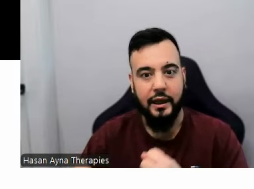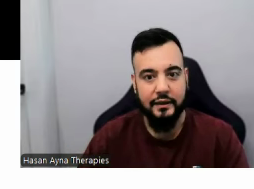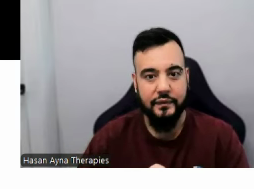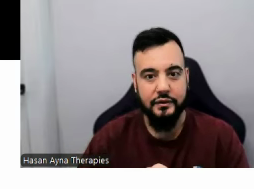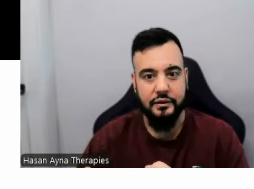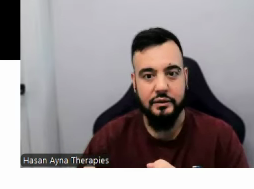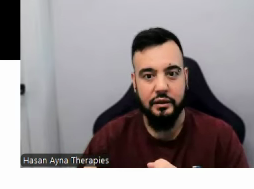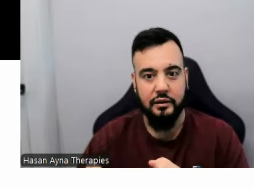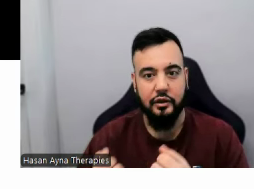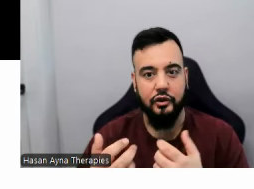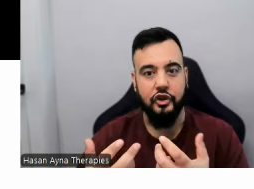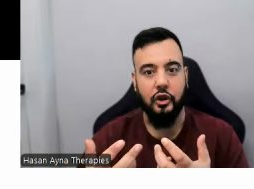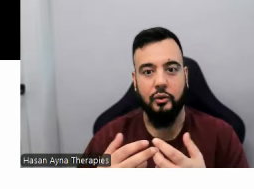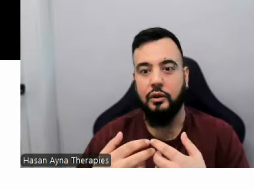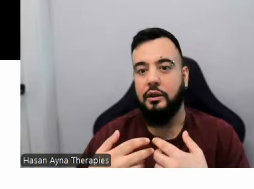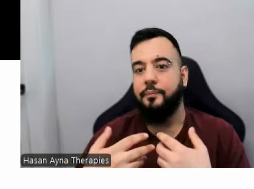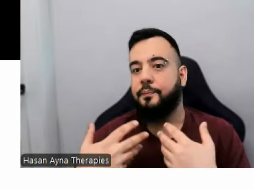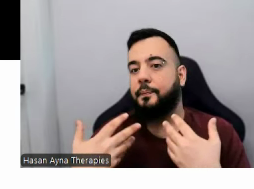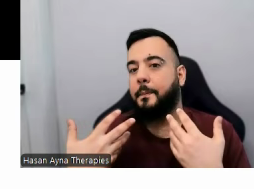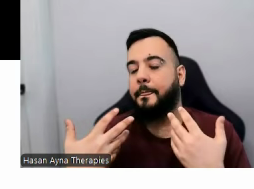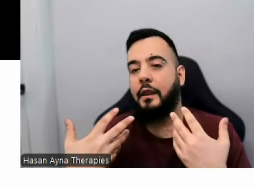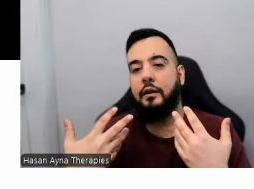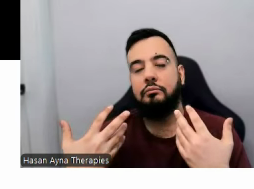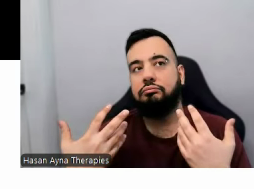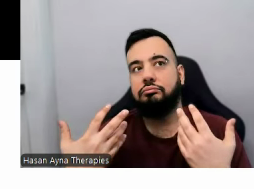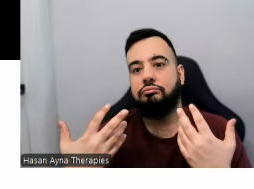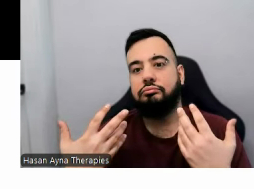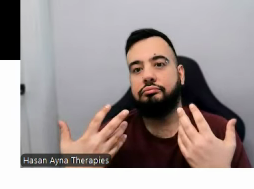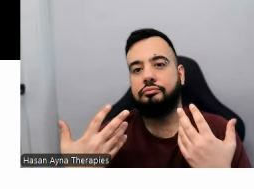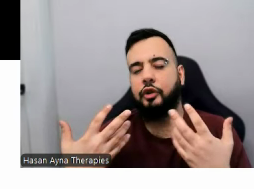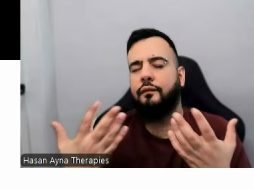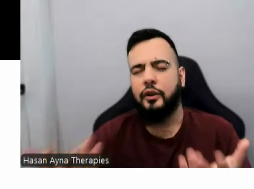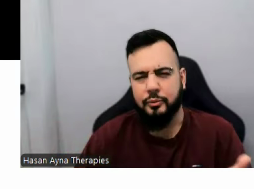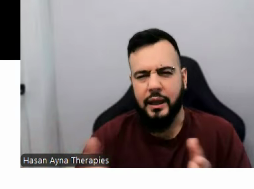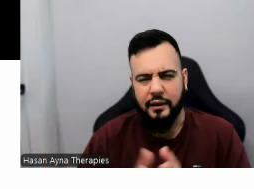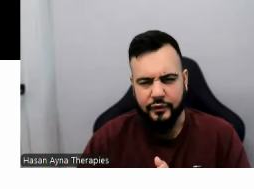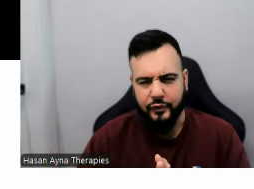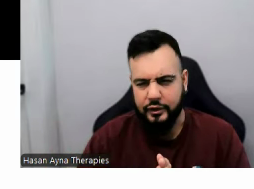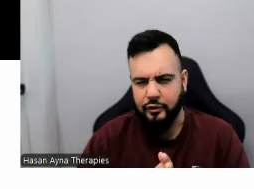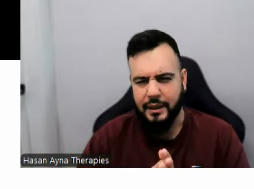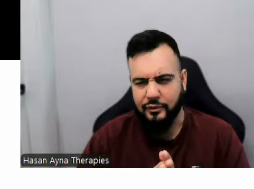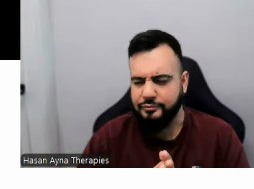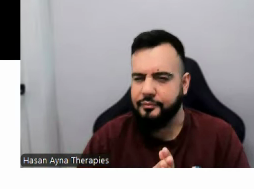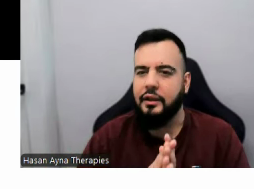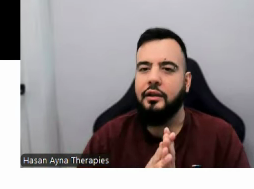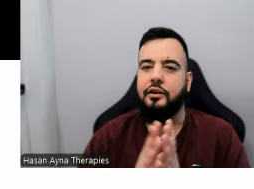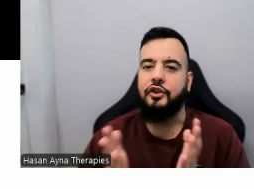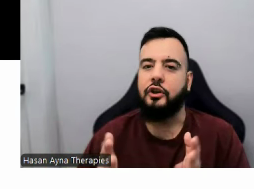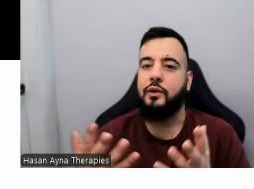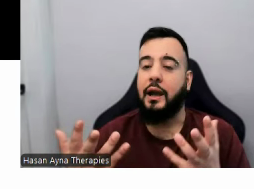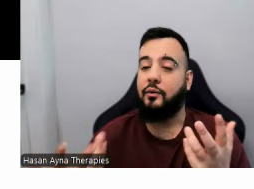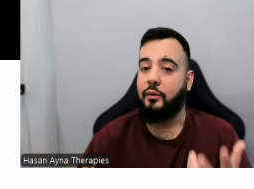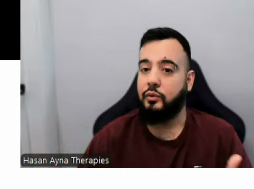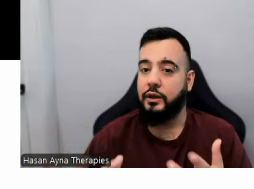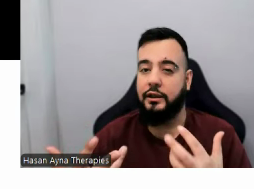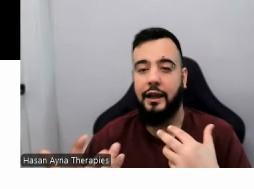non-manual behaviors could show non-verbal behaviors, sorry, not manual, could